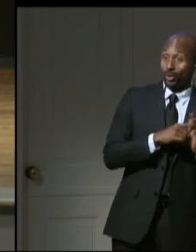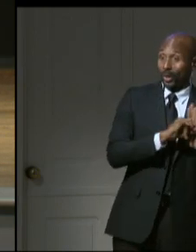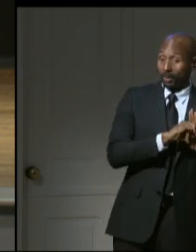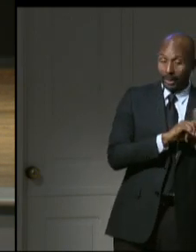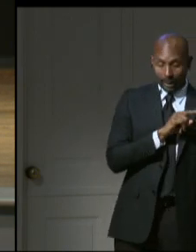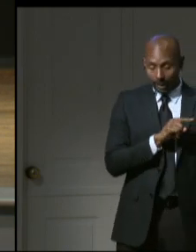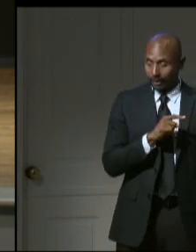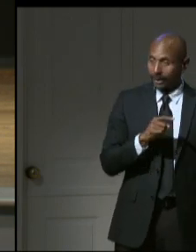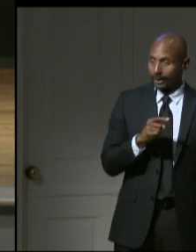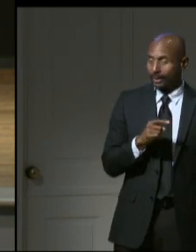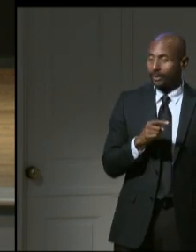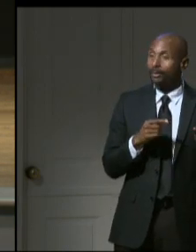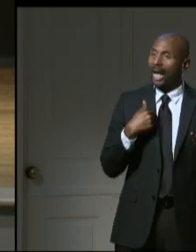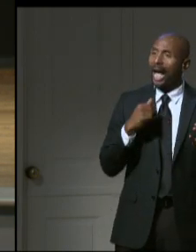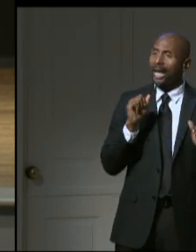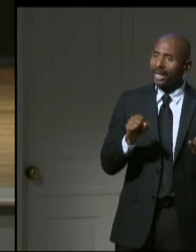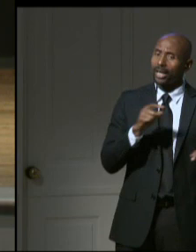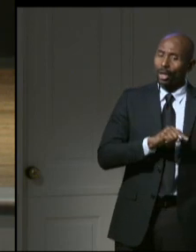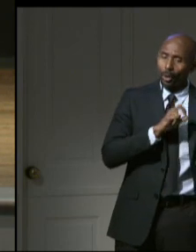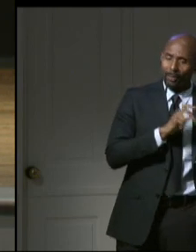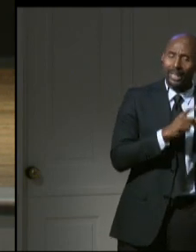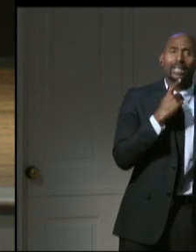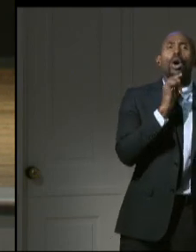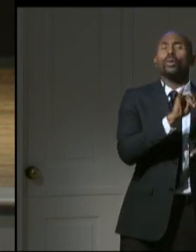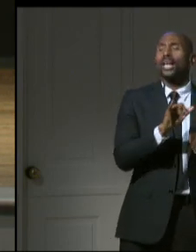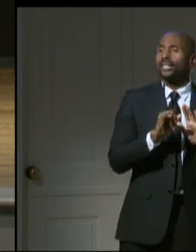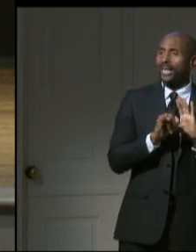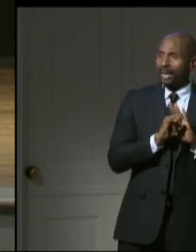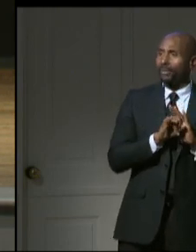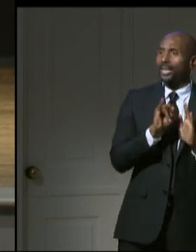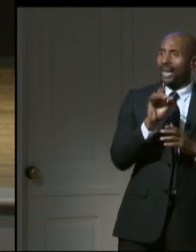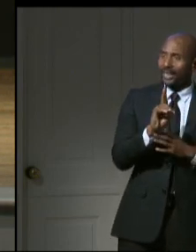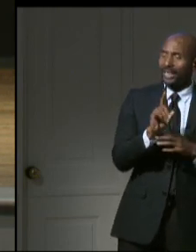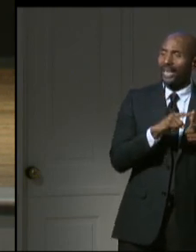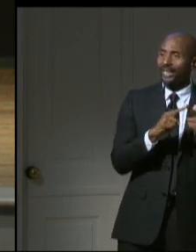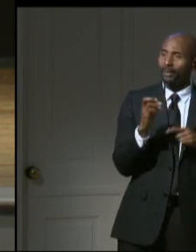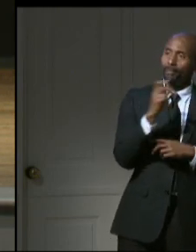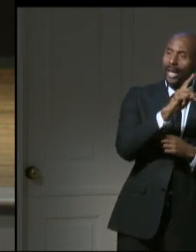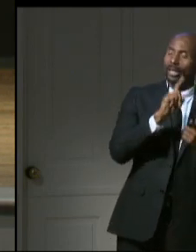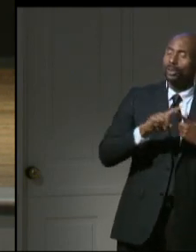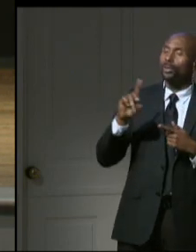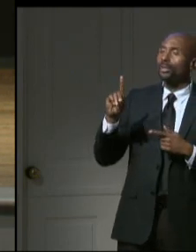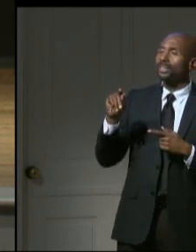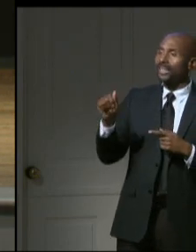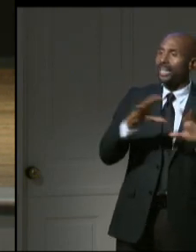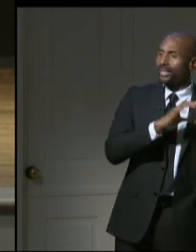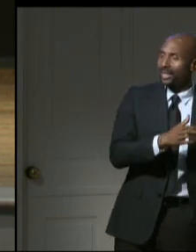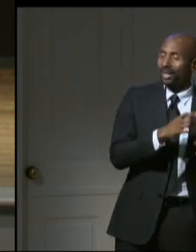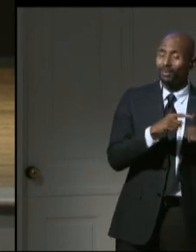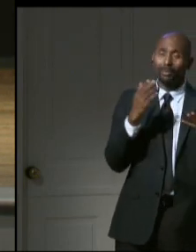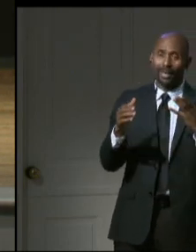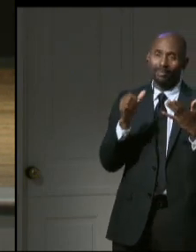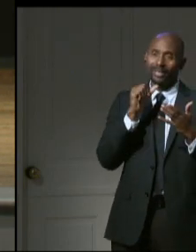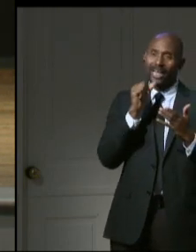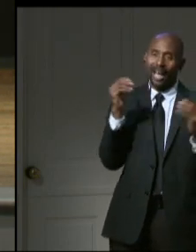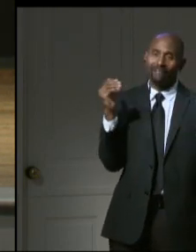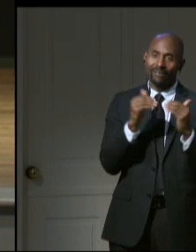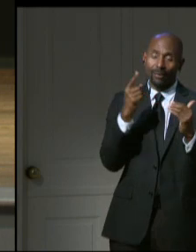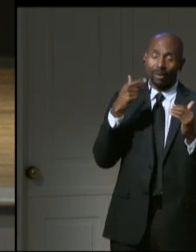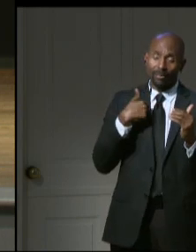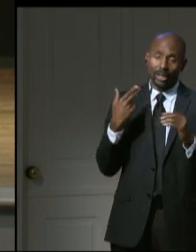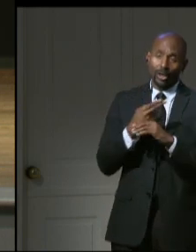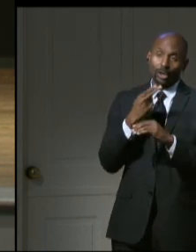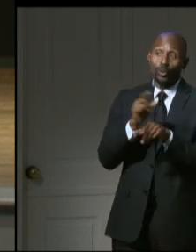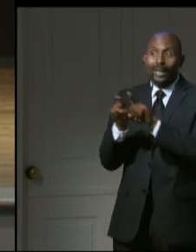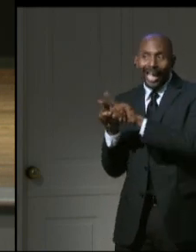was. So I could go back and say, oh, this is image ID, and then I go back to the data set. But yeah, that's maybe unfair for me to just use it